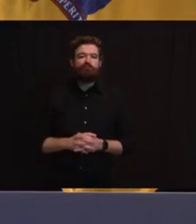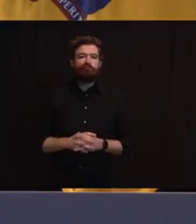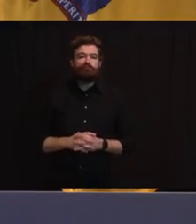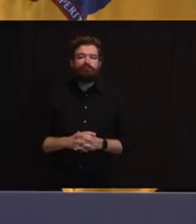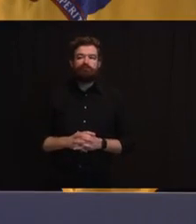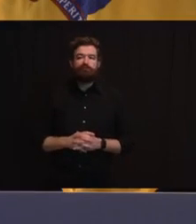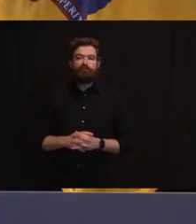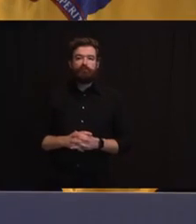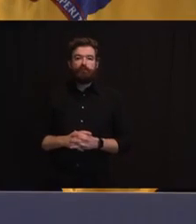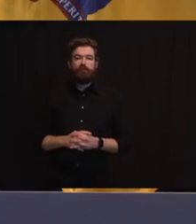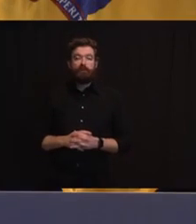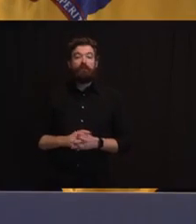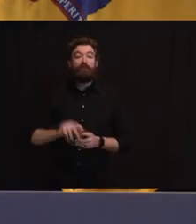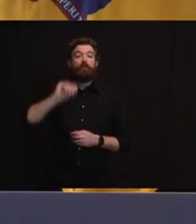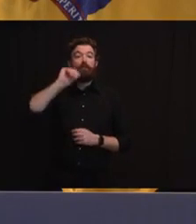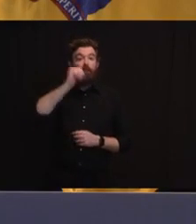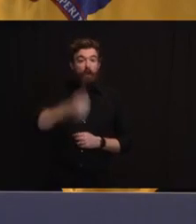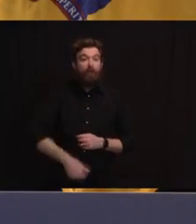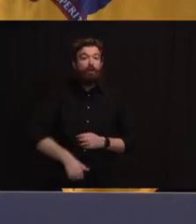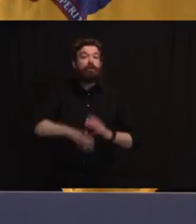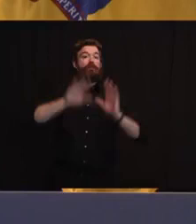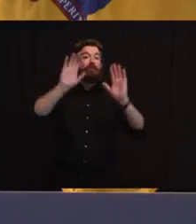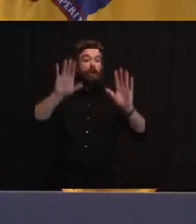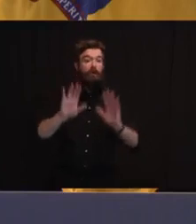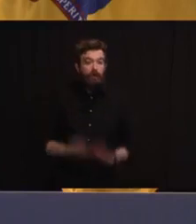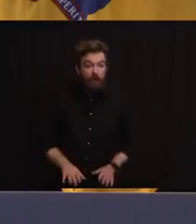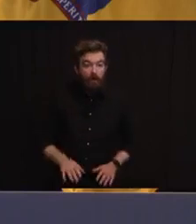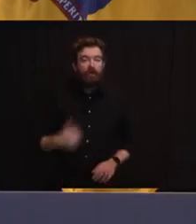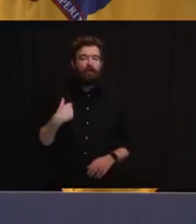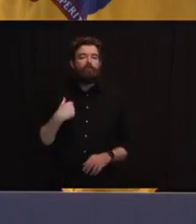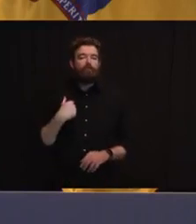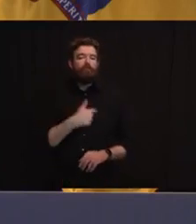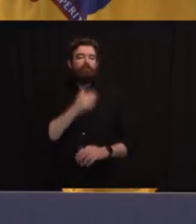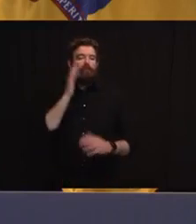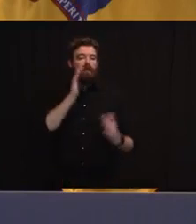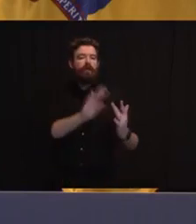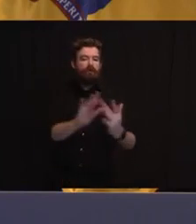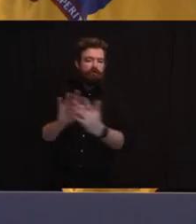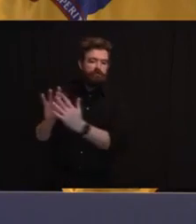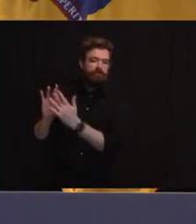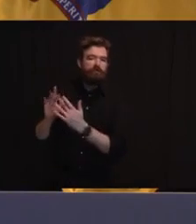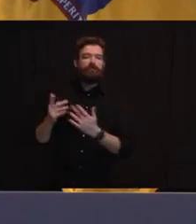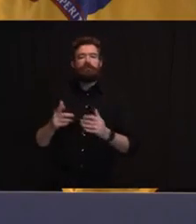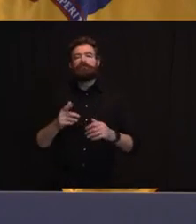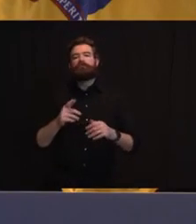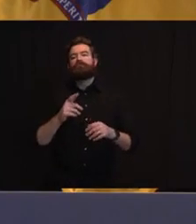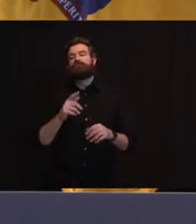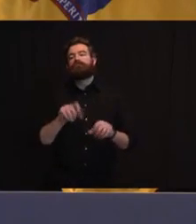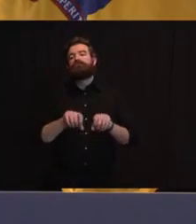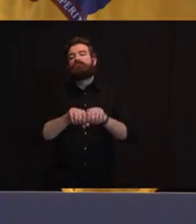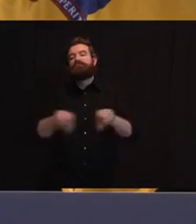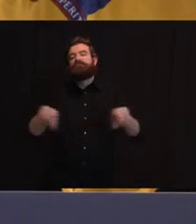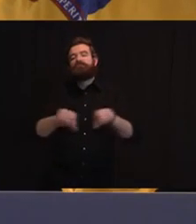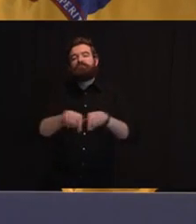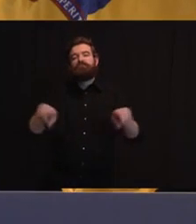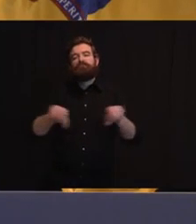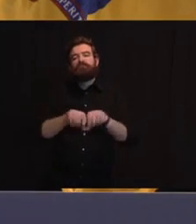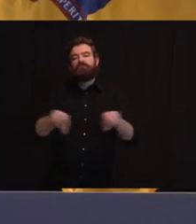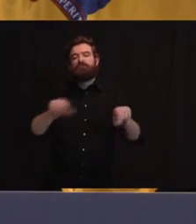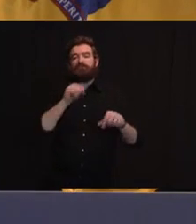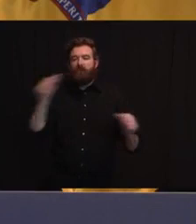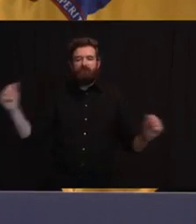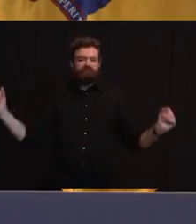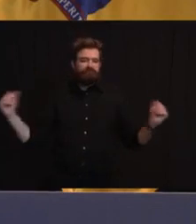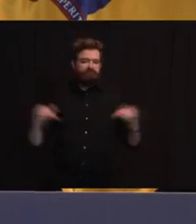be virtual not just tomorrow and Sunday, but we will be as well on Martin Luther King Day on Monday, and we'll be back